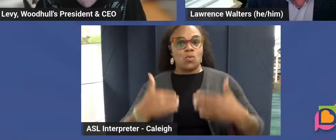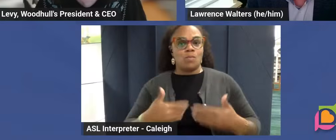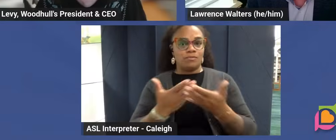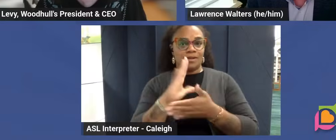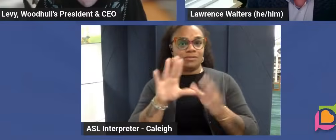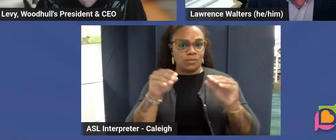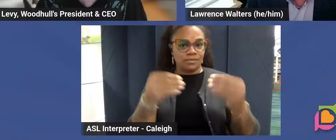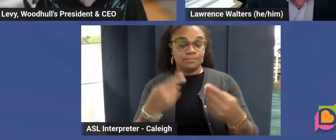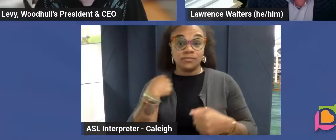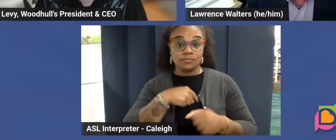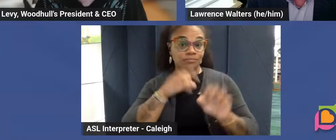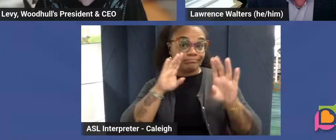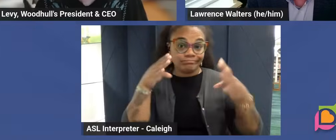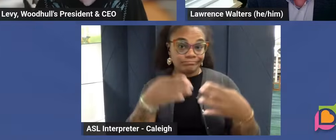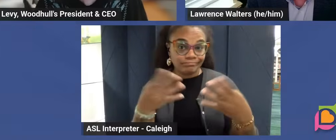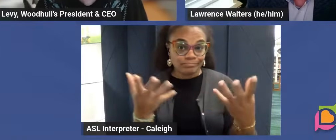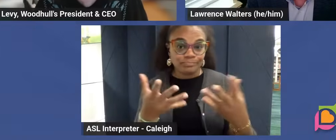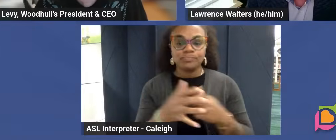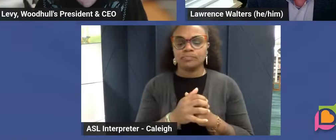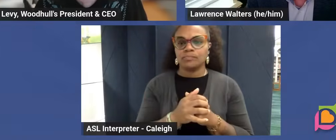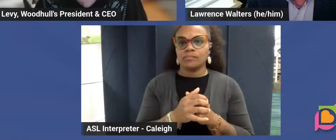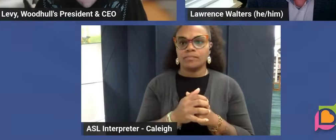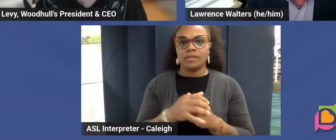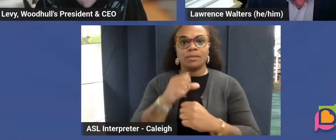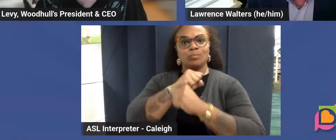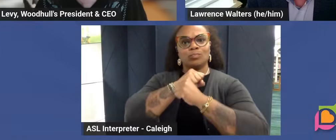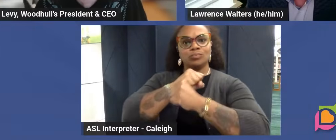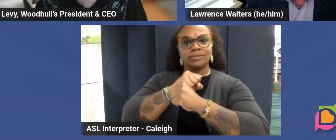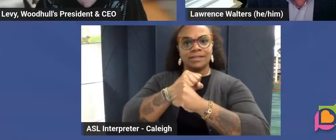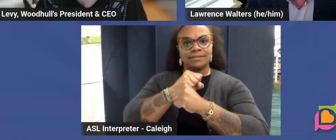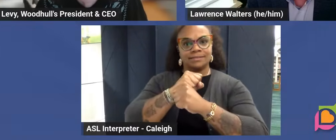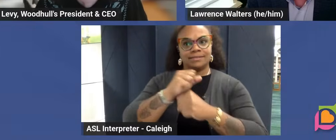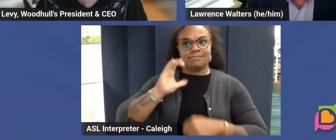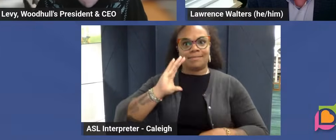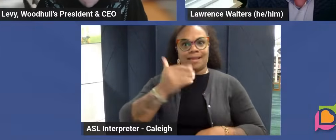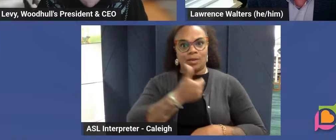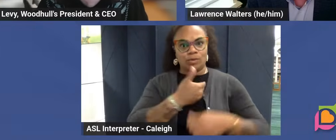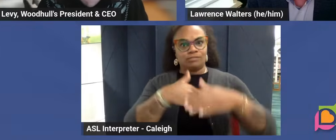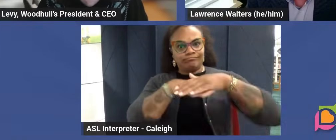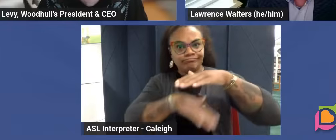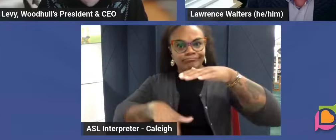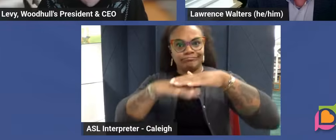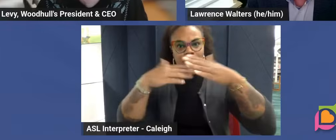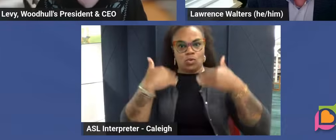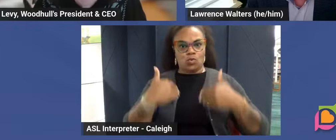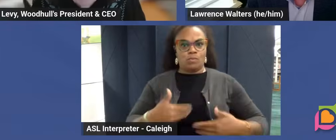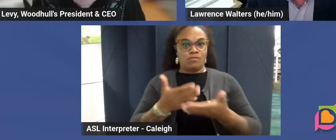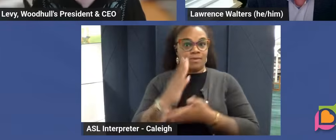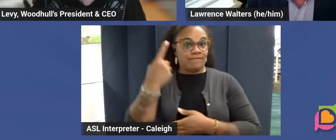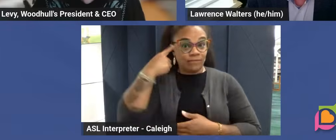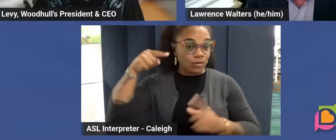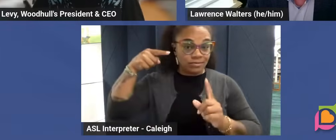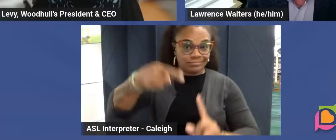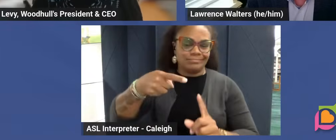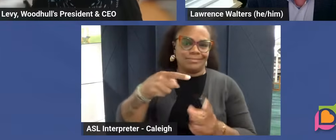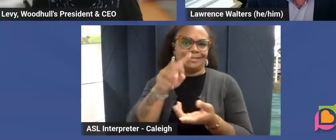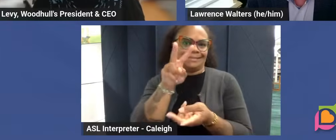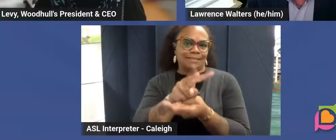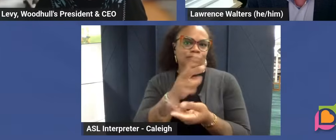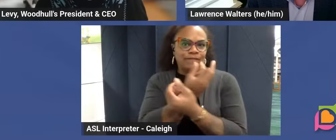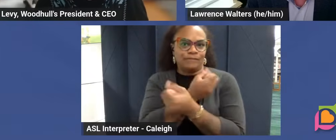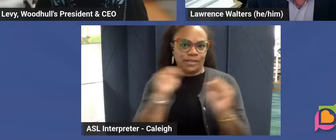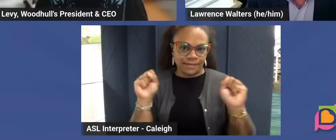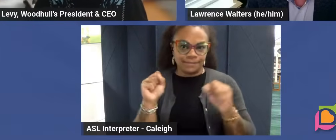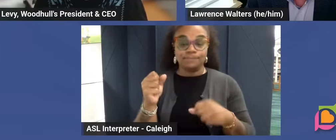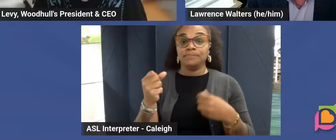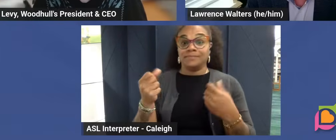we are focused on the protection of our fundamental human right to sexual freedom. Joining me